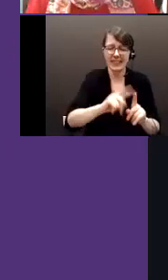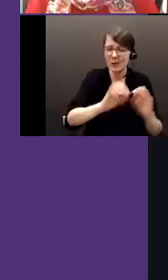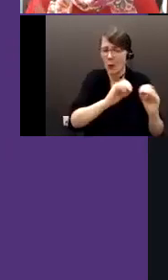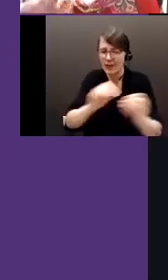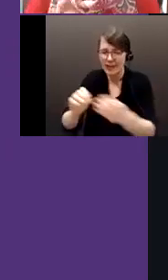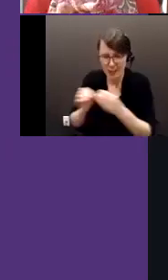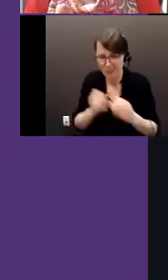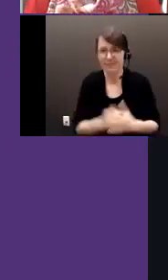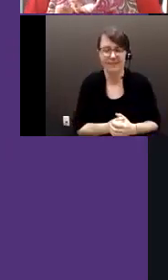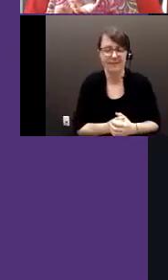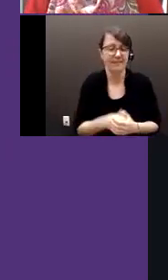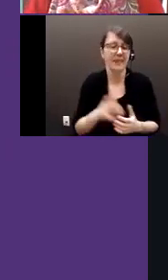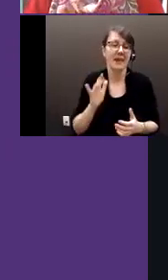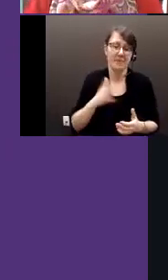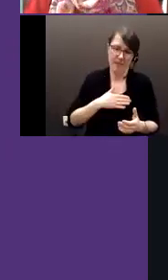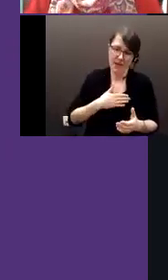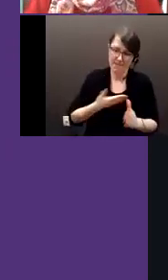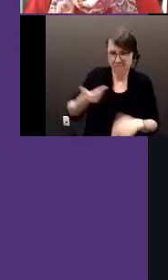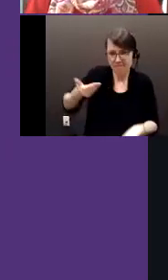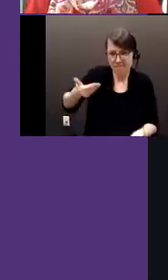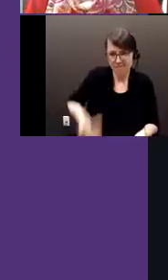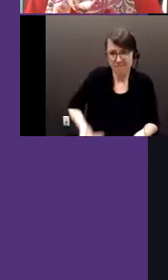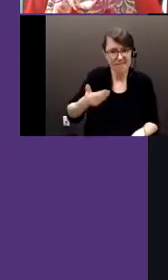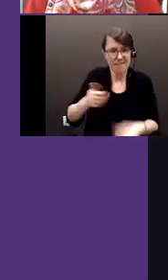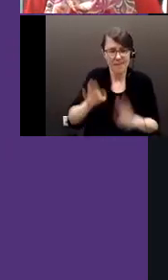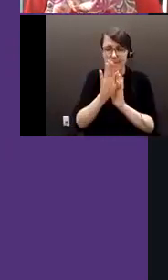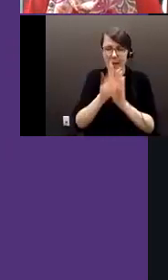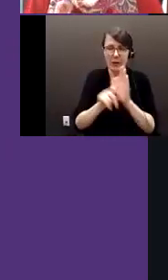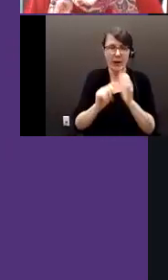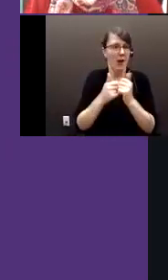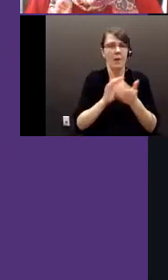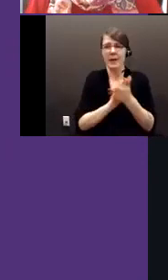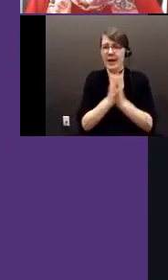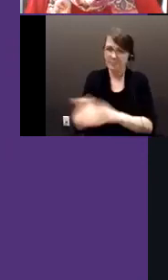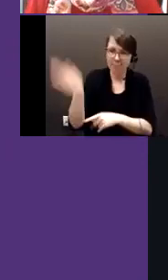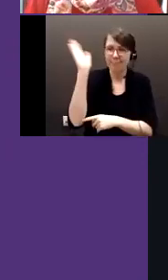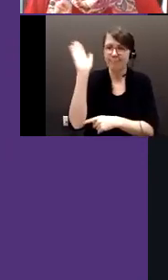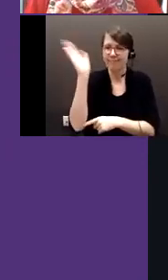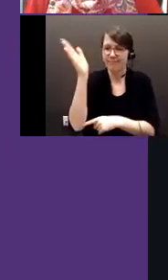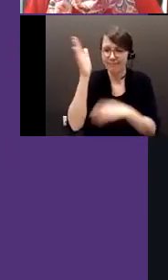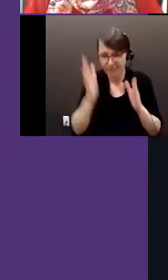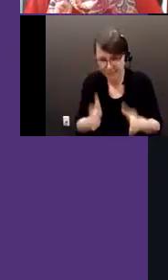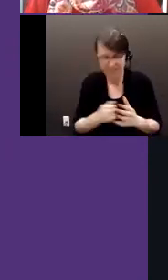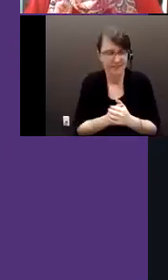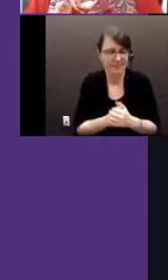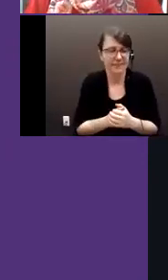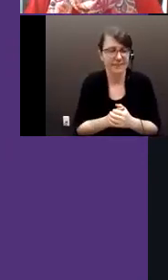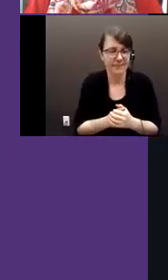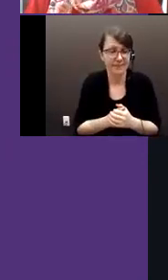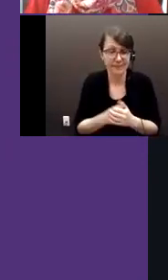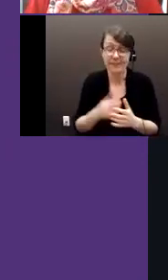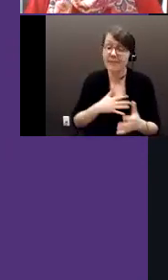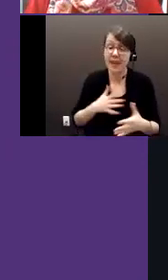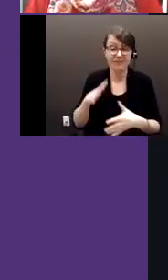So that's just a little bit about me as a public educator. I am predominantly, primarily a